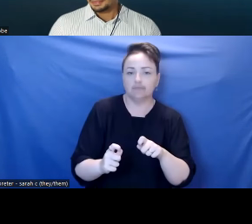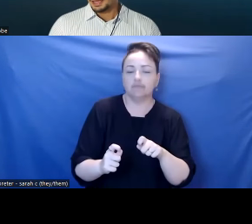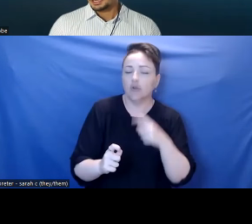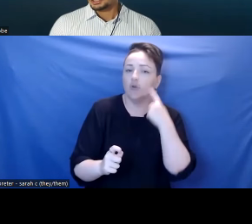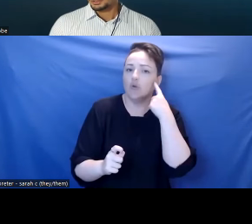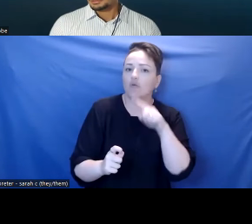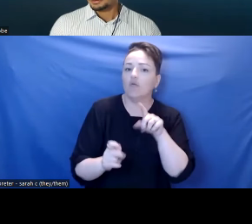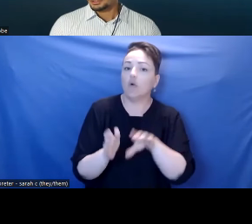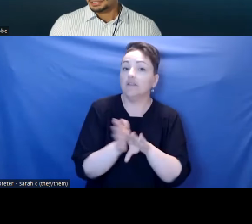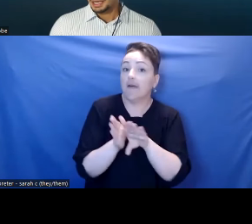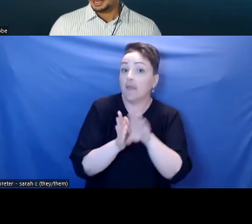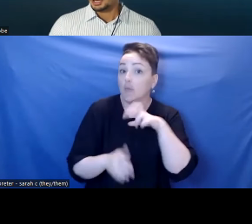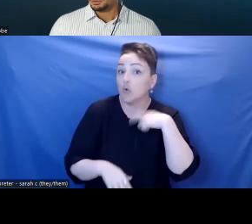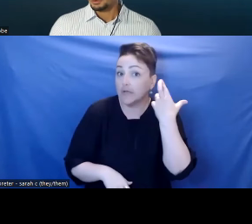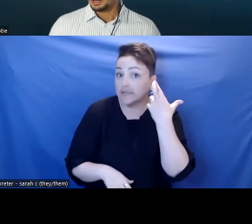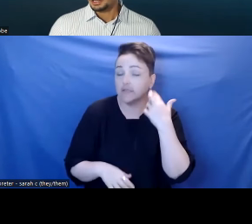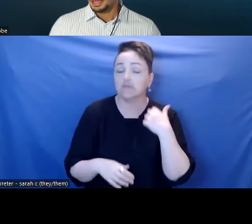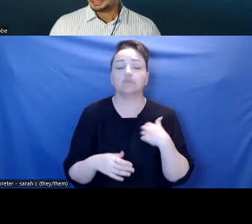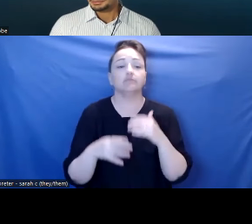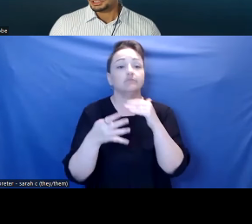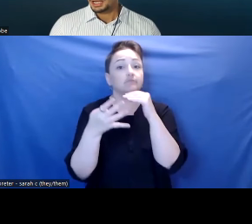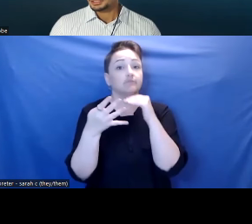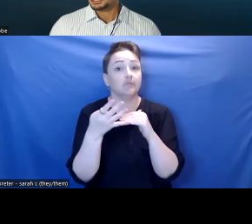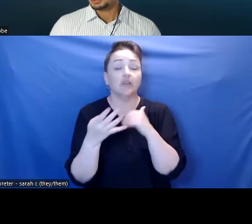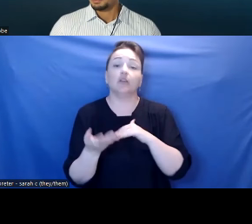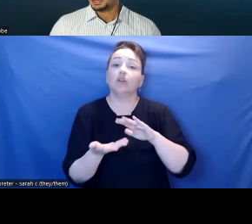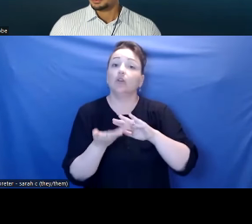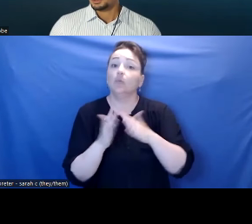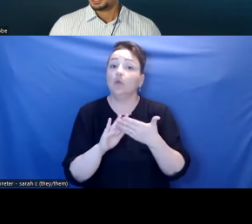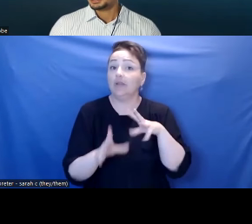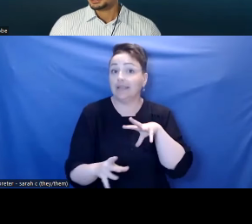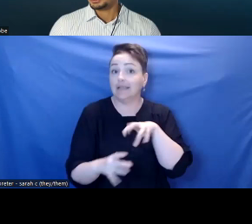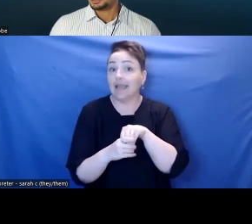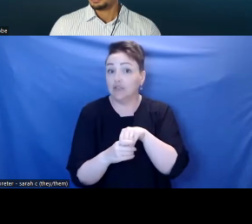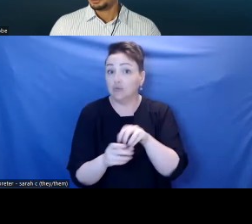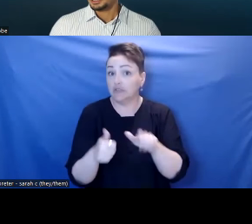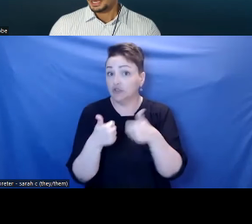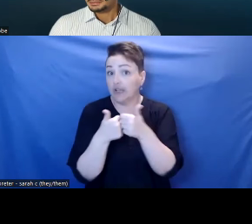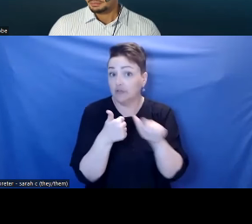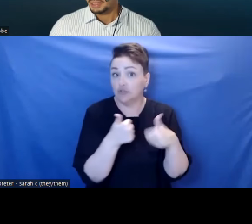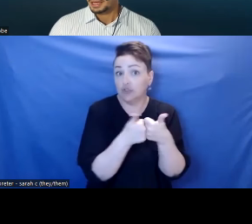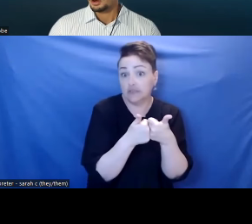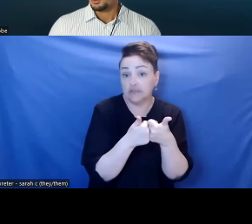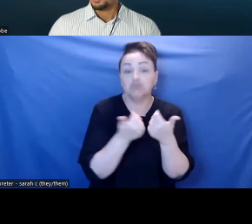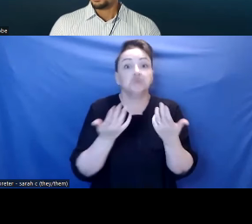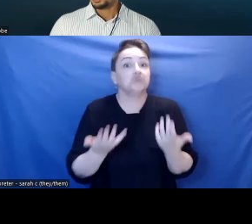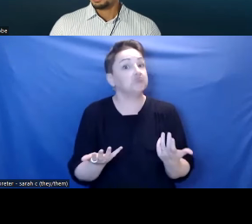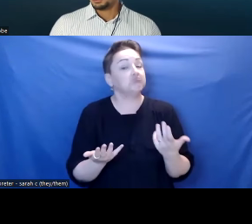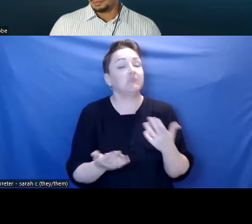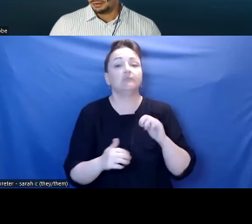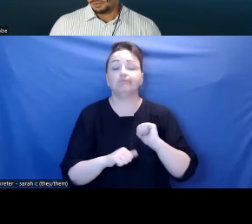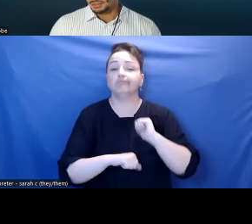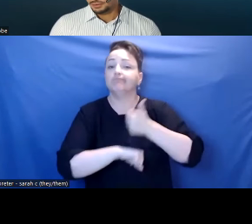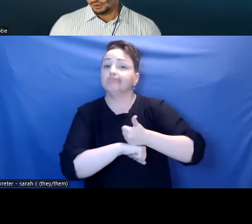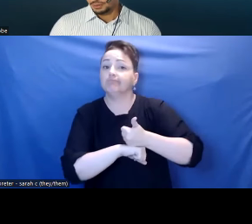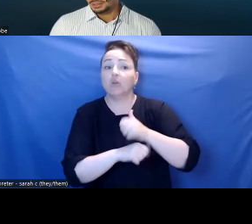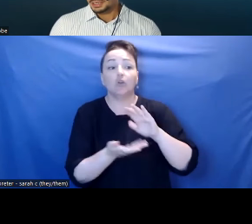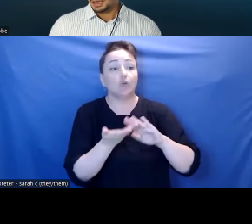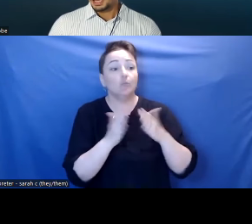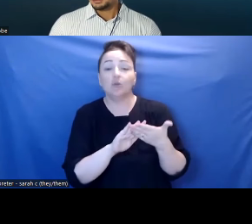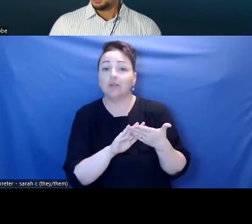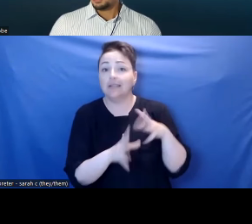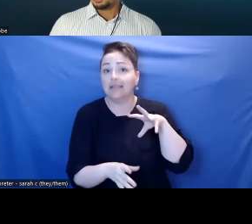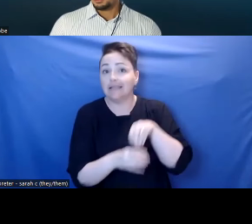risk. And then in terms of addressing any community engagement challenges, you might want to institute a community engagement plan or a community benefits